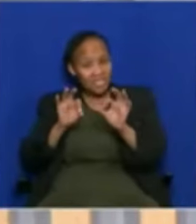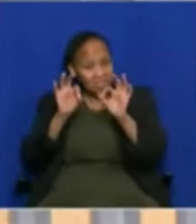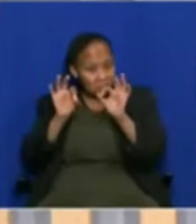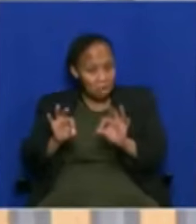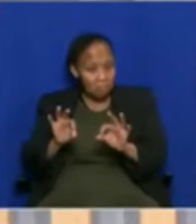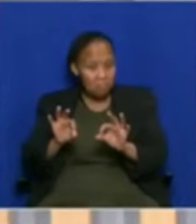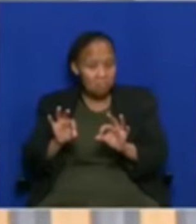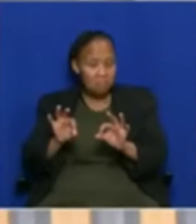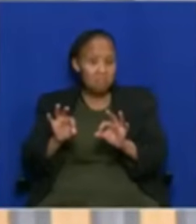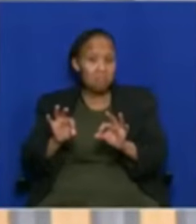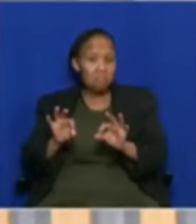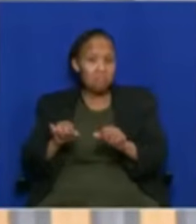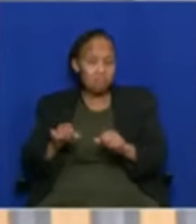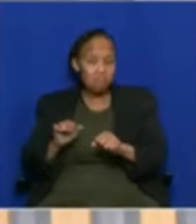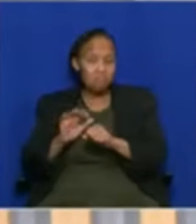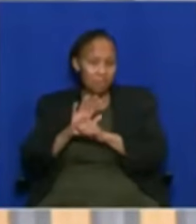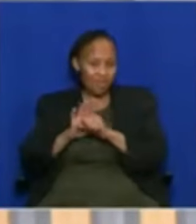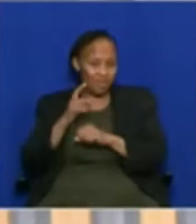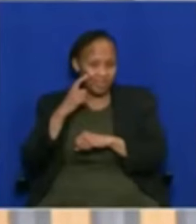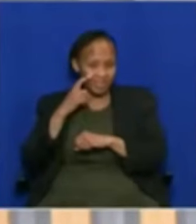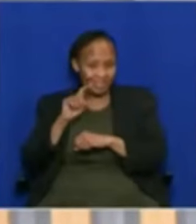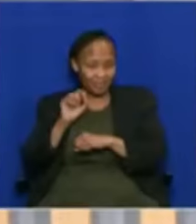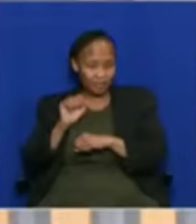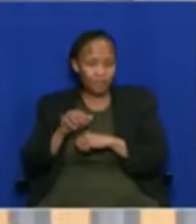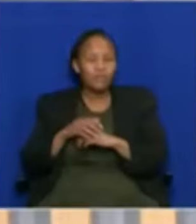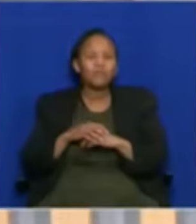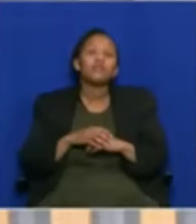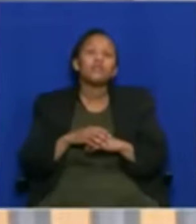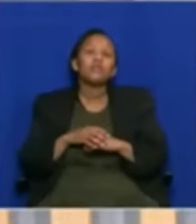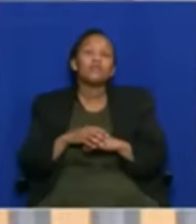therefore have in the IDEC